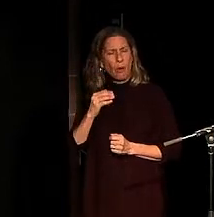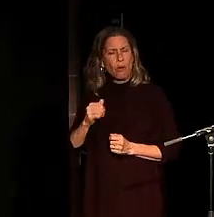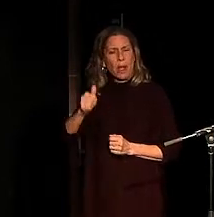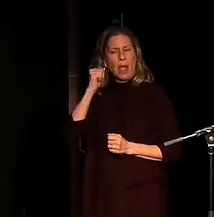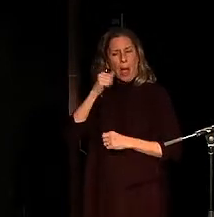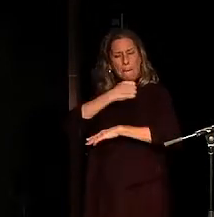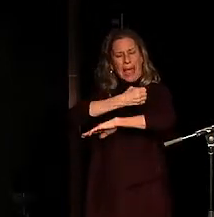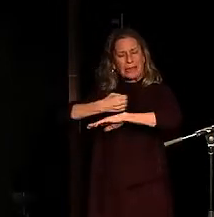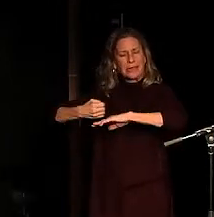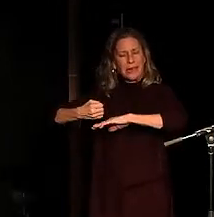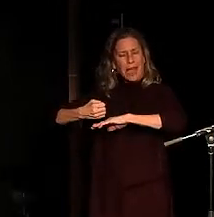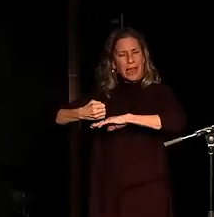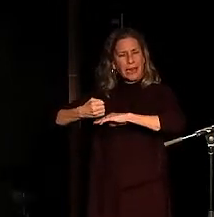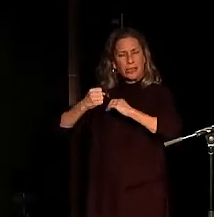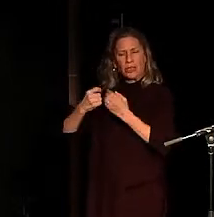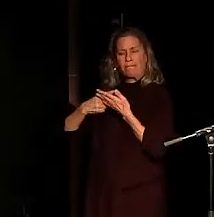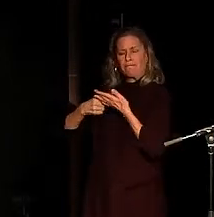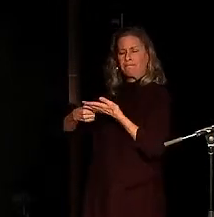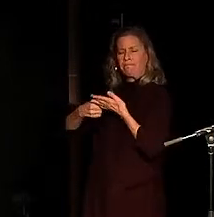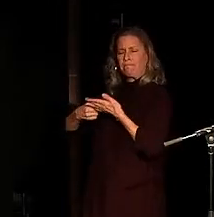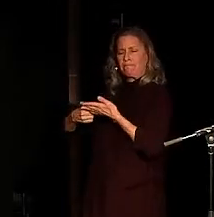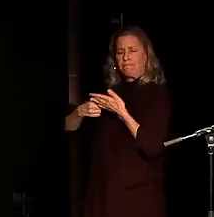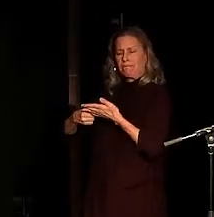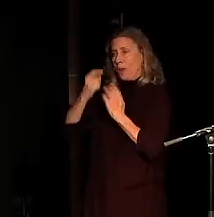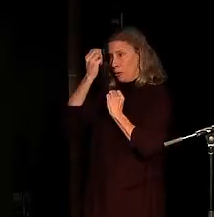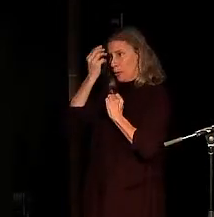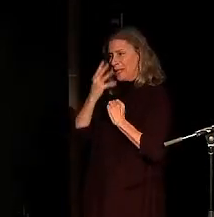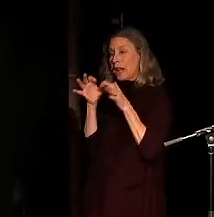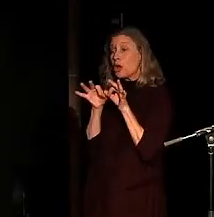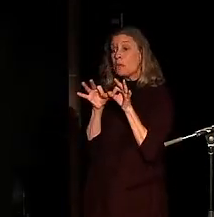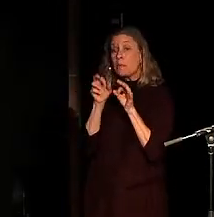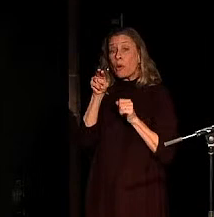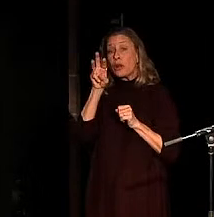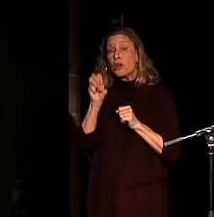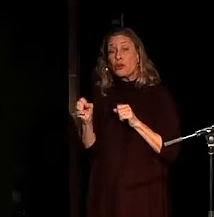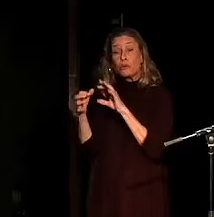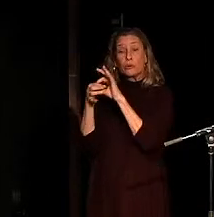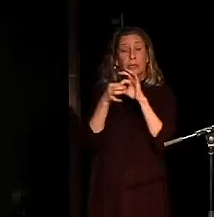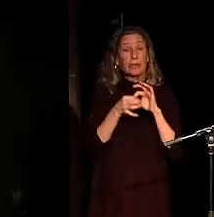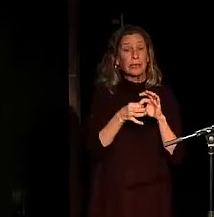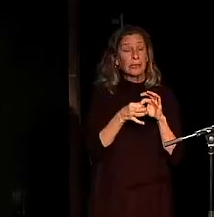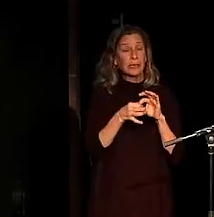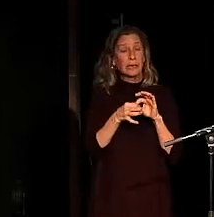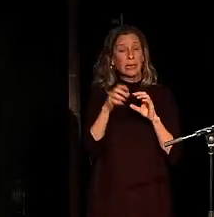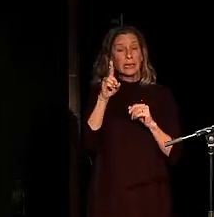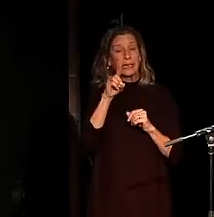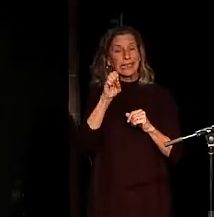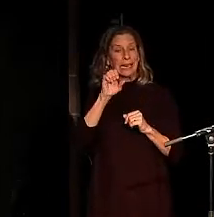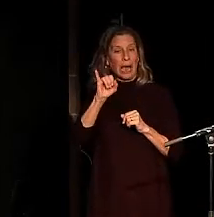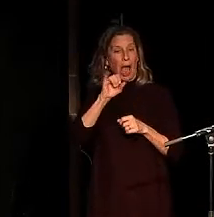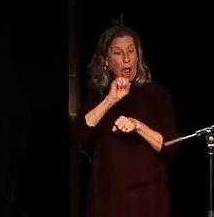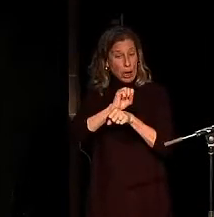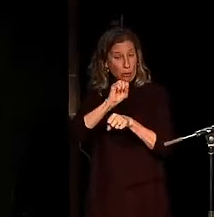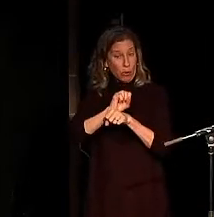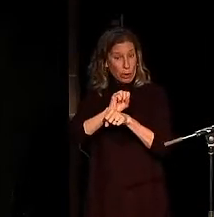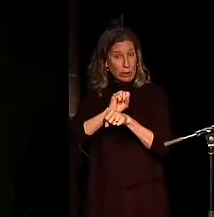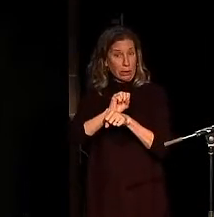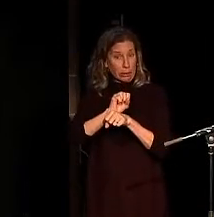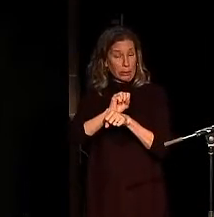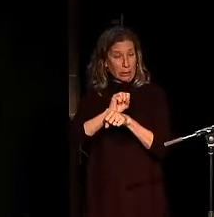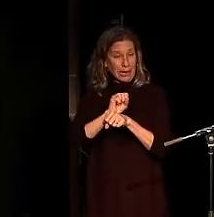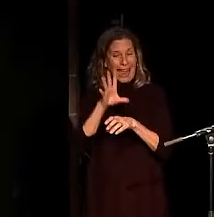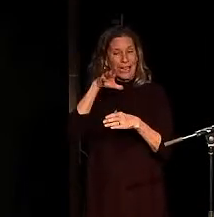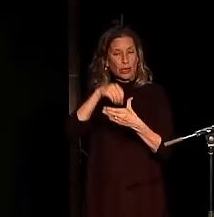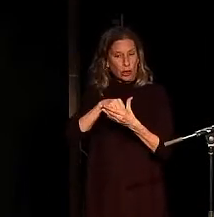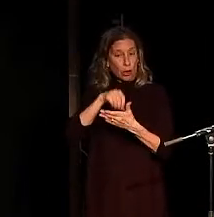before we came on, you were telling us about some important news related to the DEI work, the diversity, equity, and